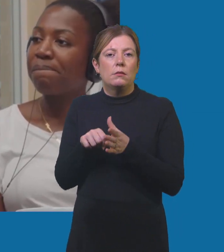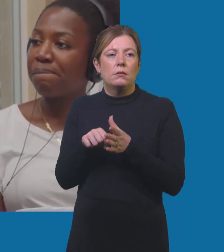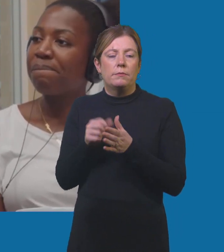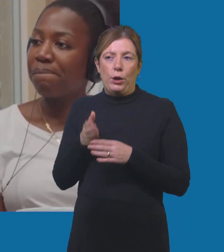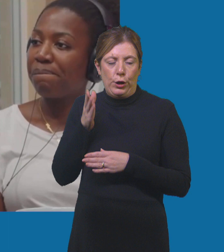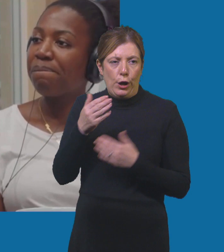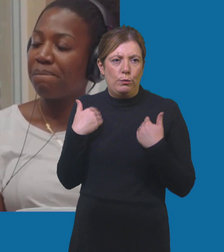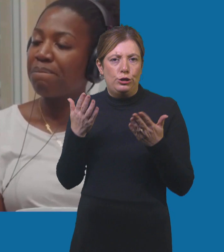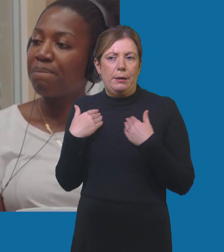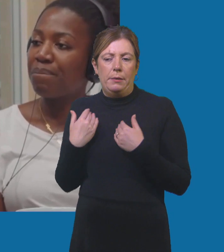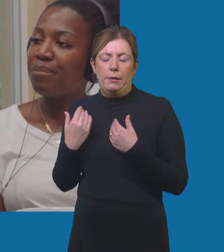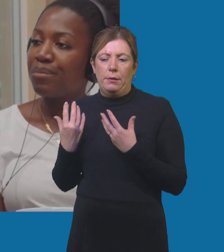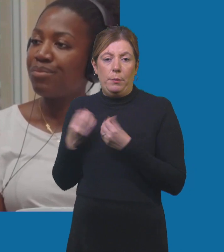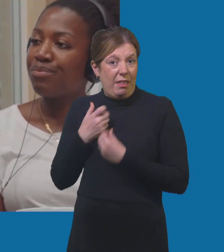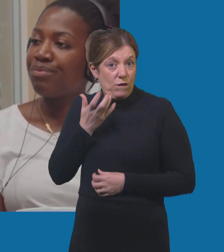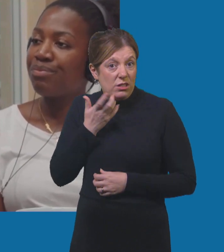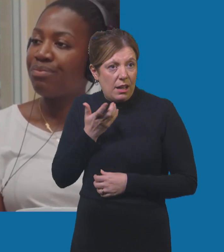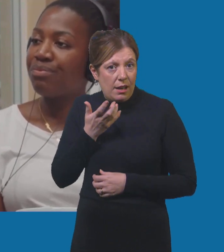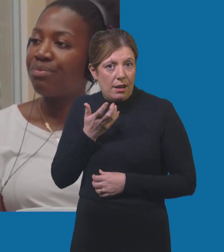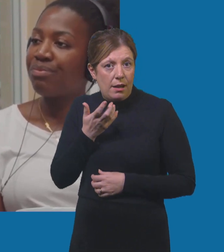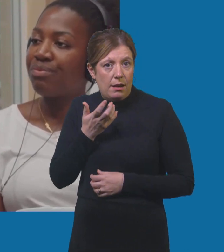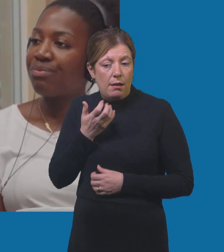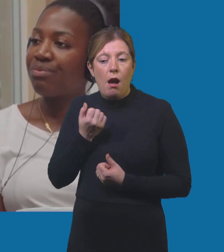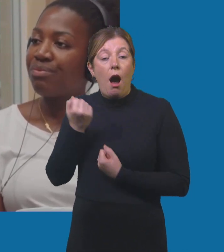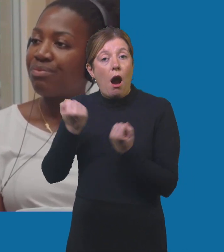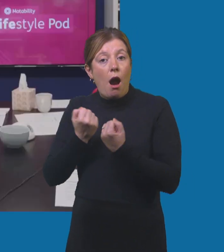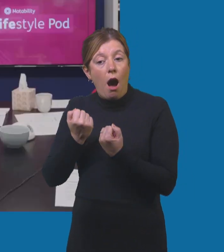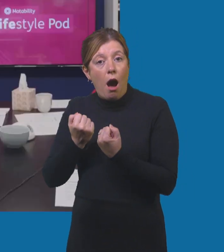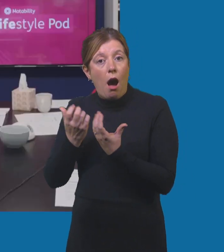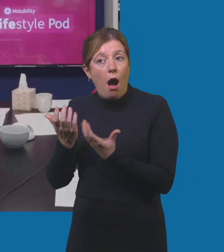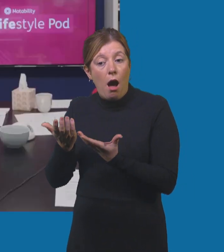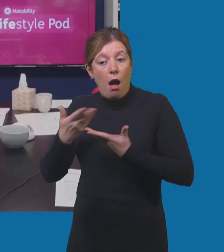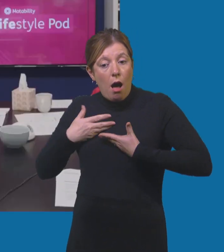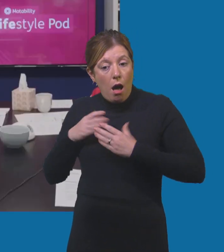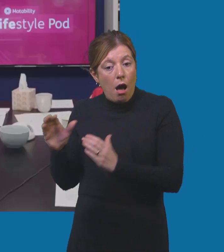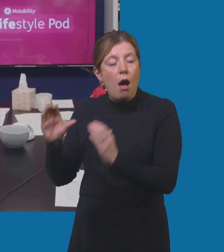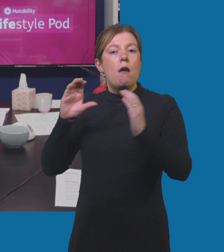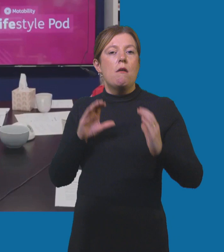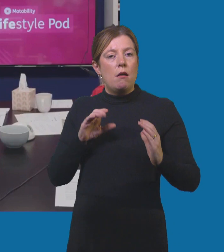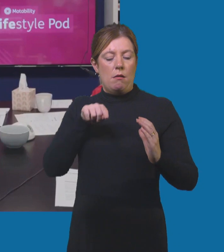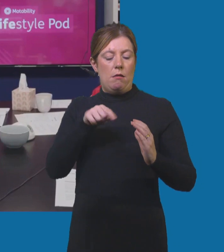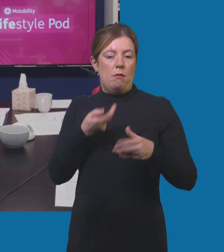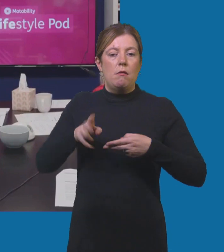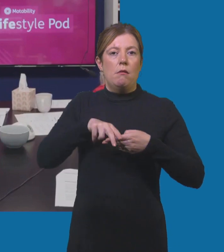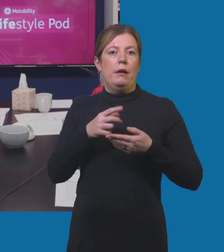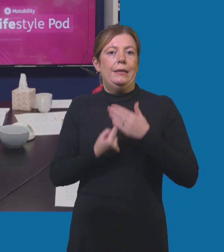to the gym daily. The car and what the scheme provides gives me that independence to go out and live the